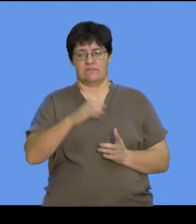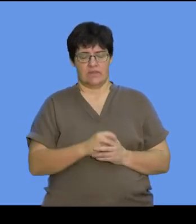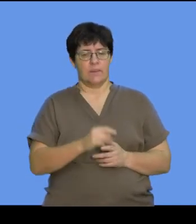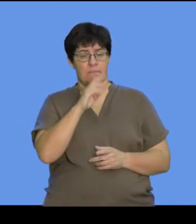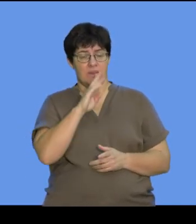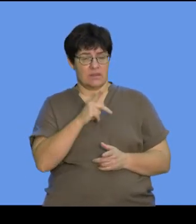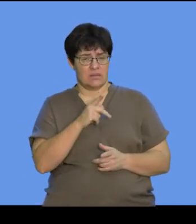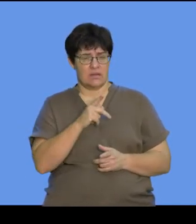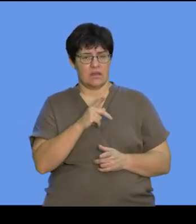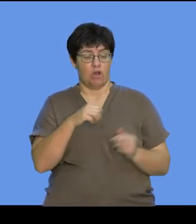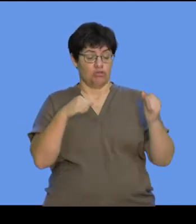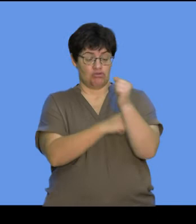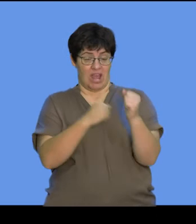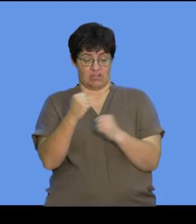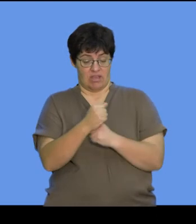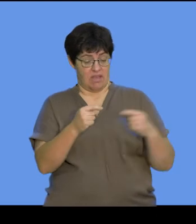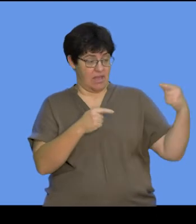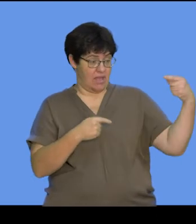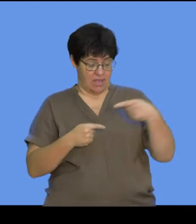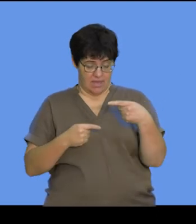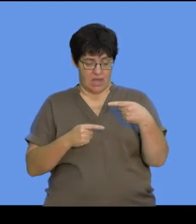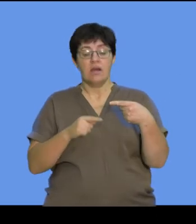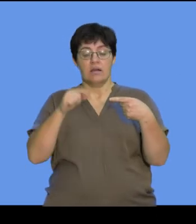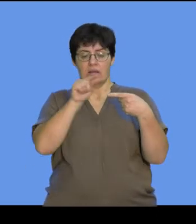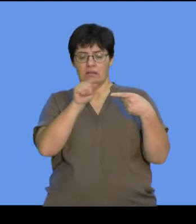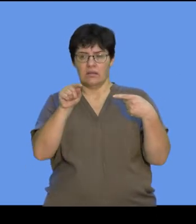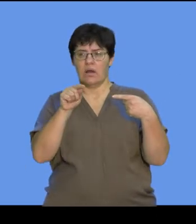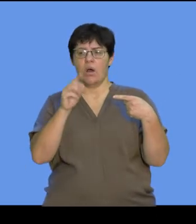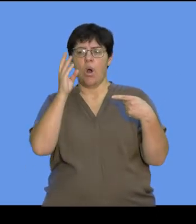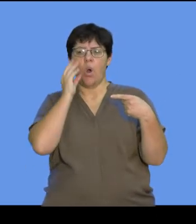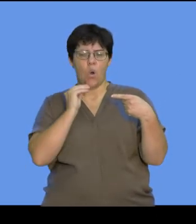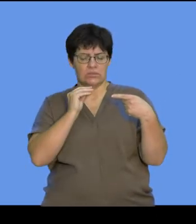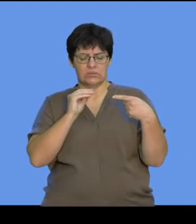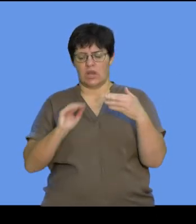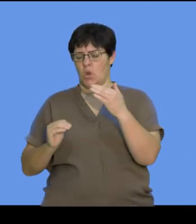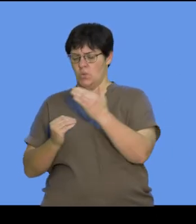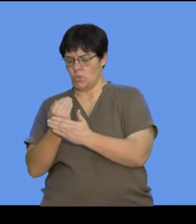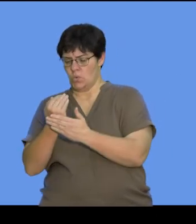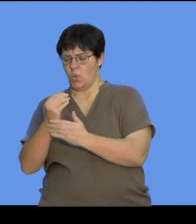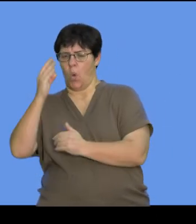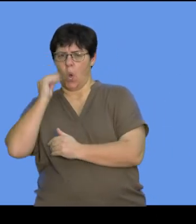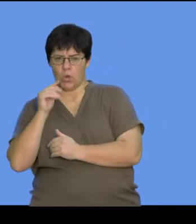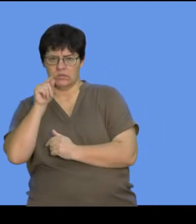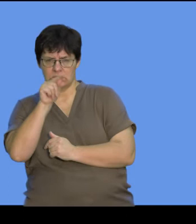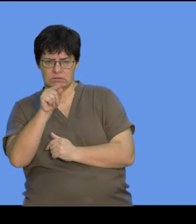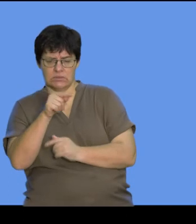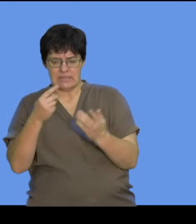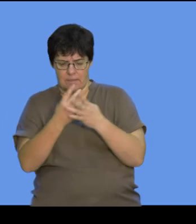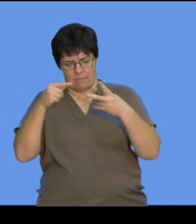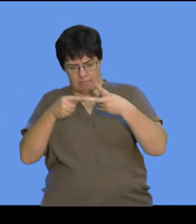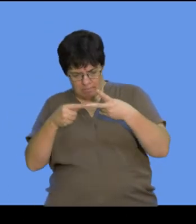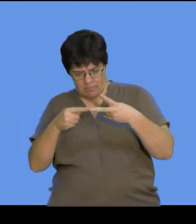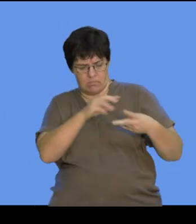the new structures of DNA or strands of DNA having segments of old and segments of